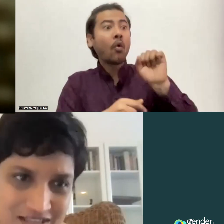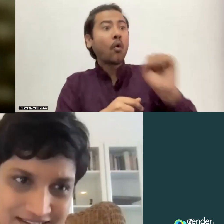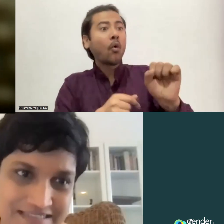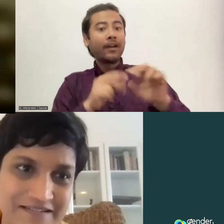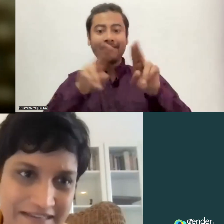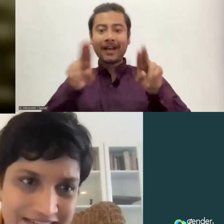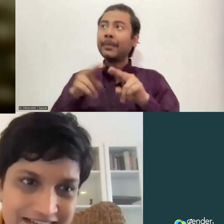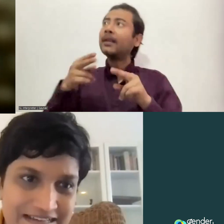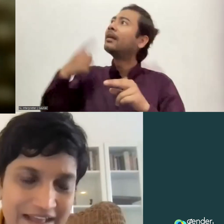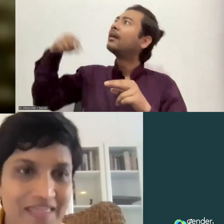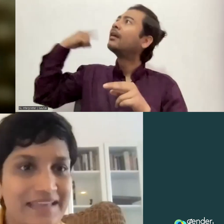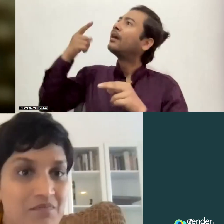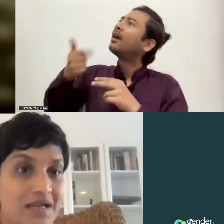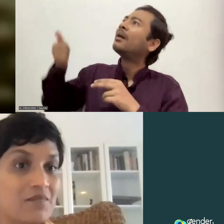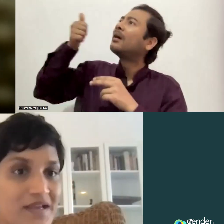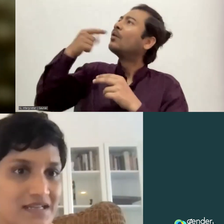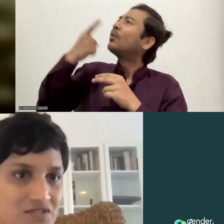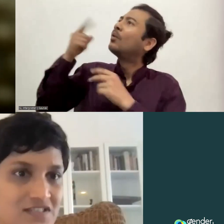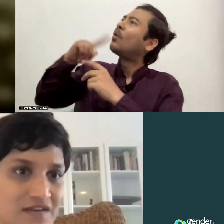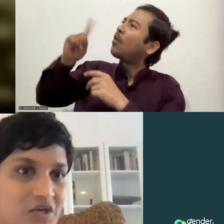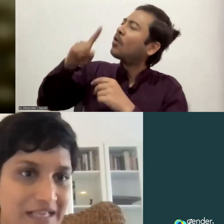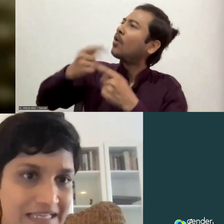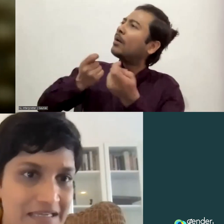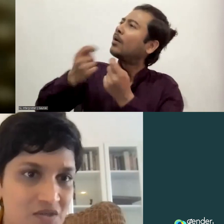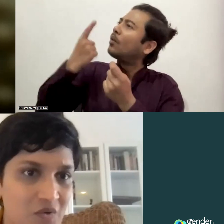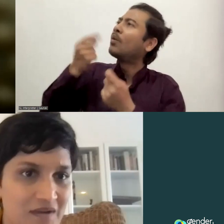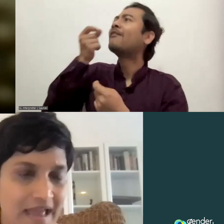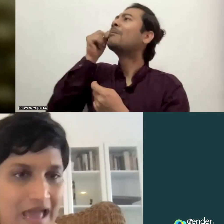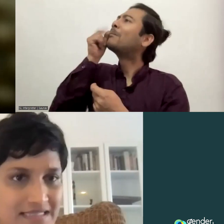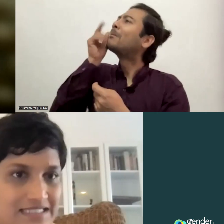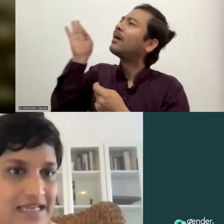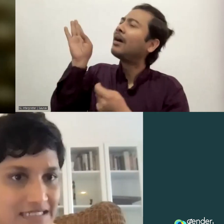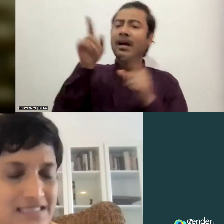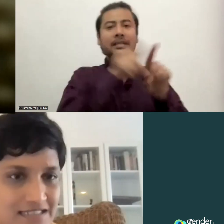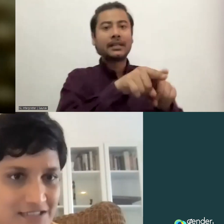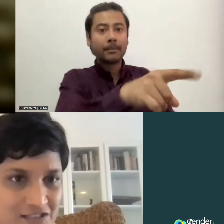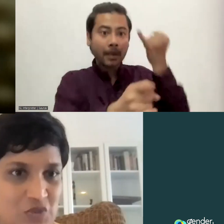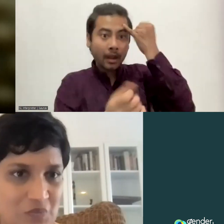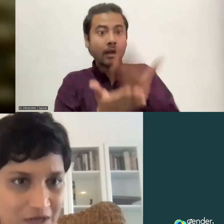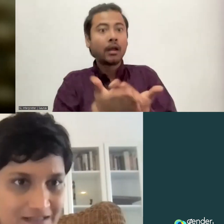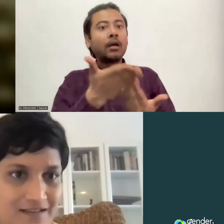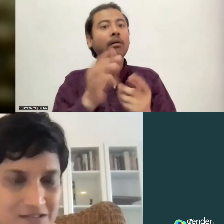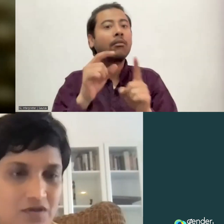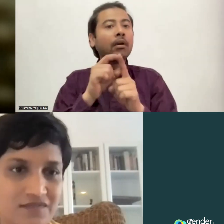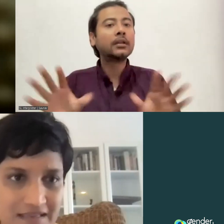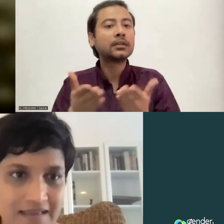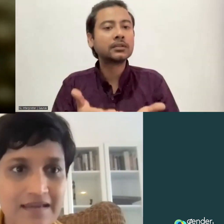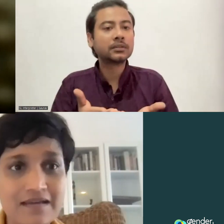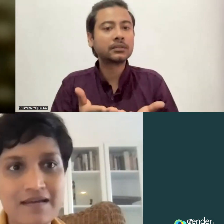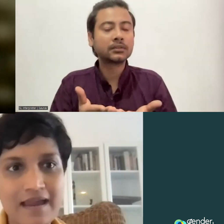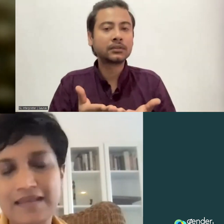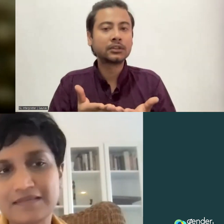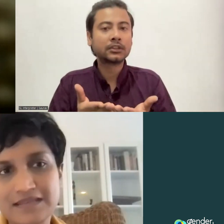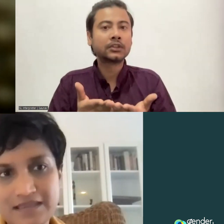their society, right? And that can become quite dangerous very quickly. So as exciting as it is to bring this sort of